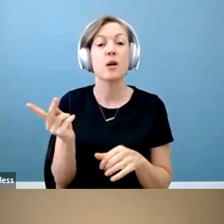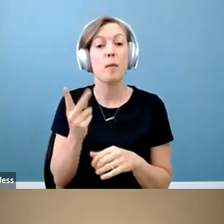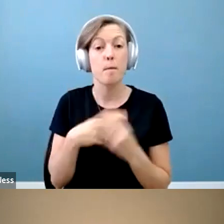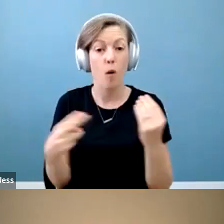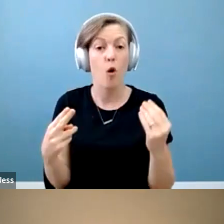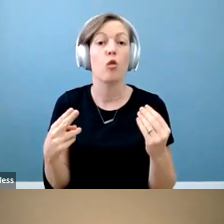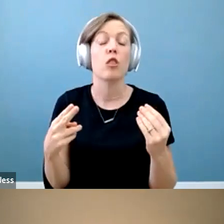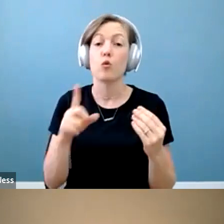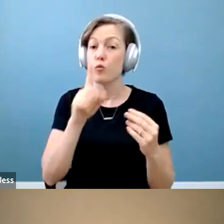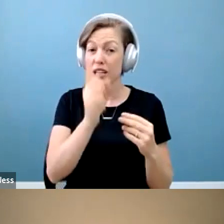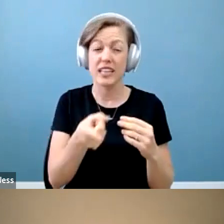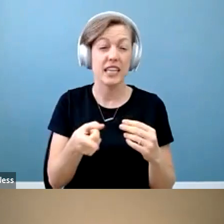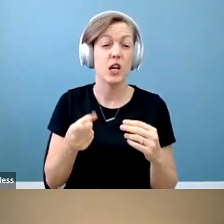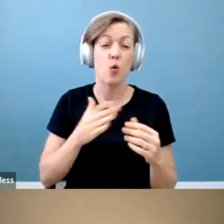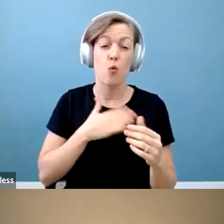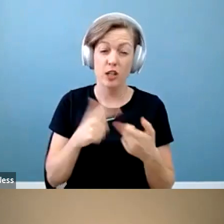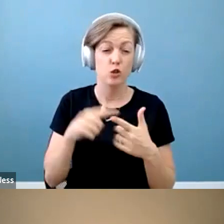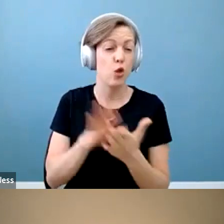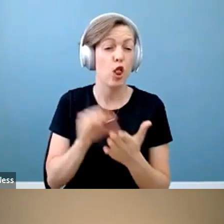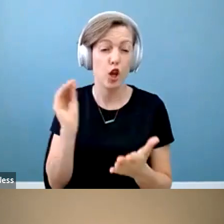were extremely willing to learn.